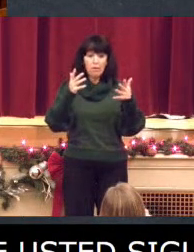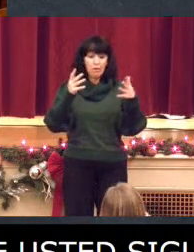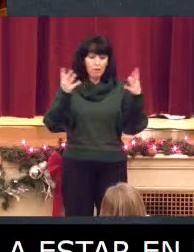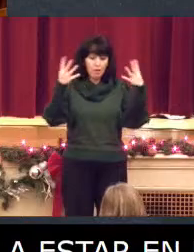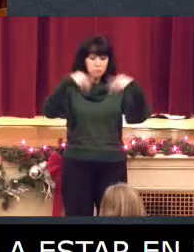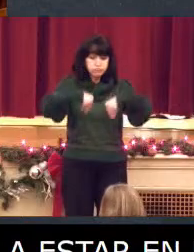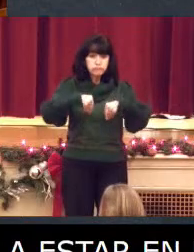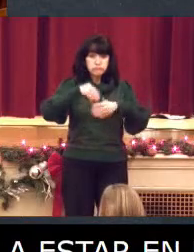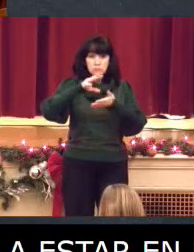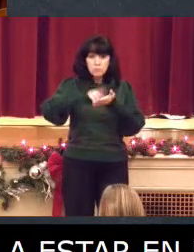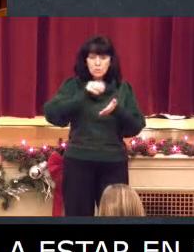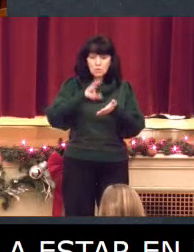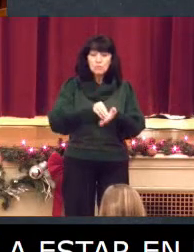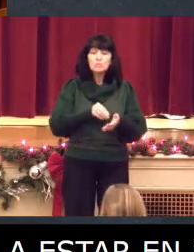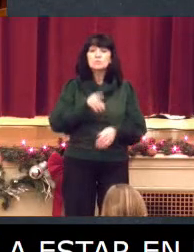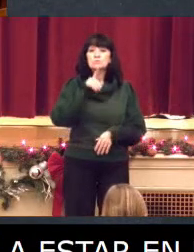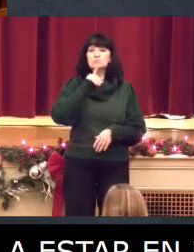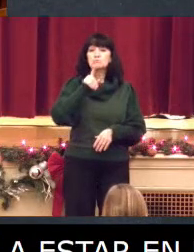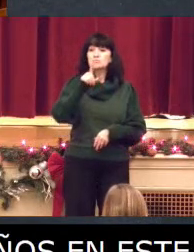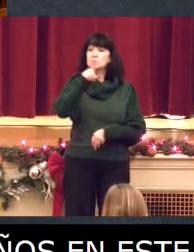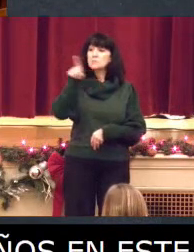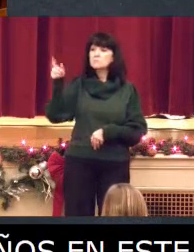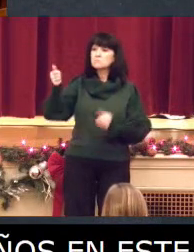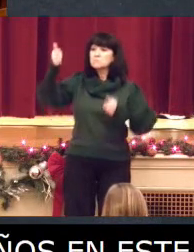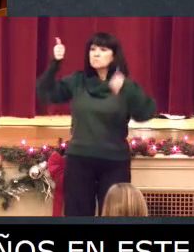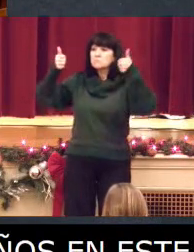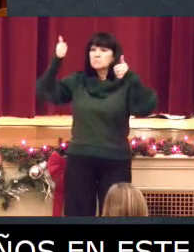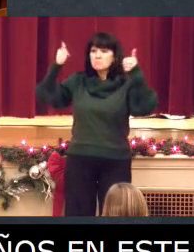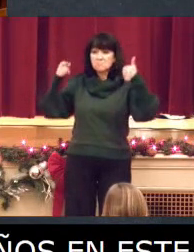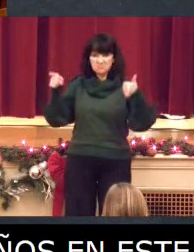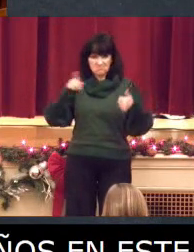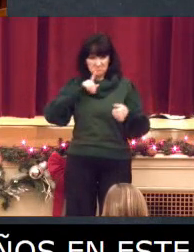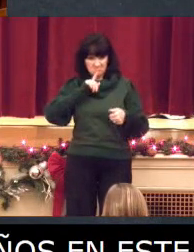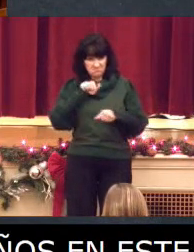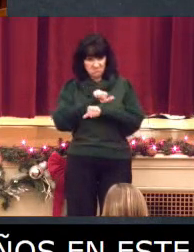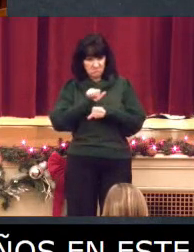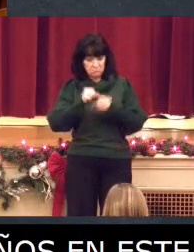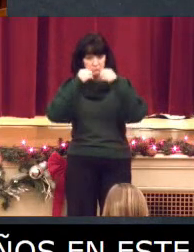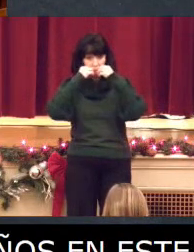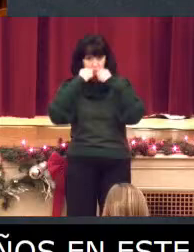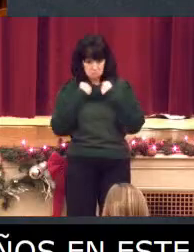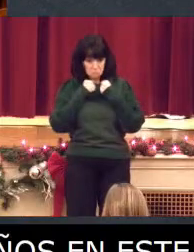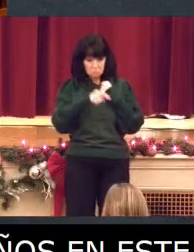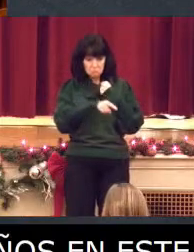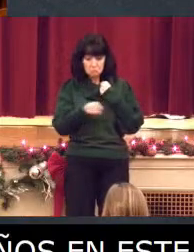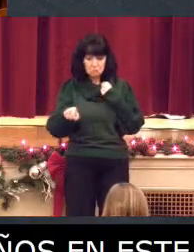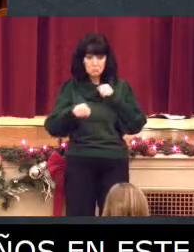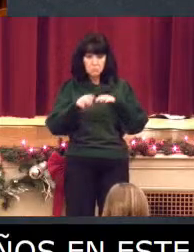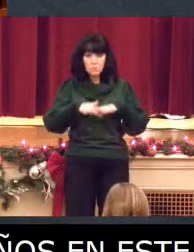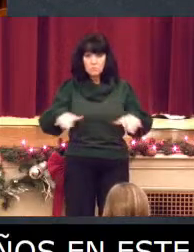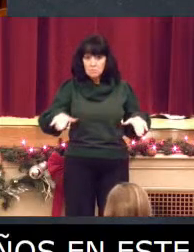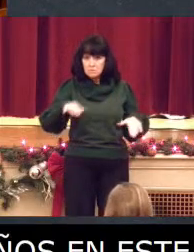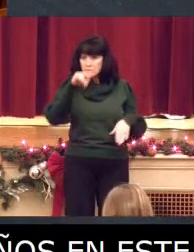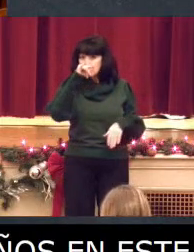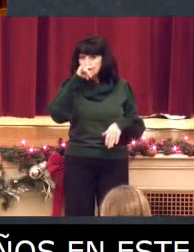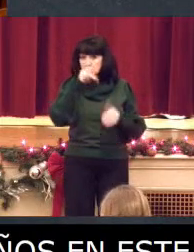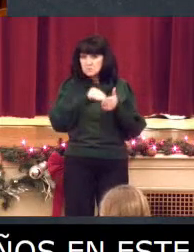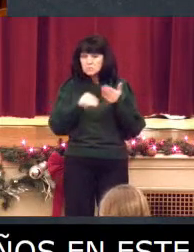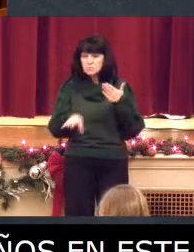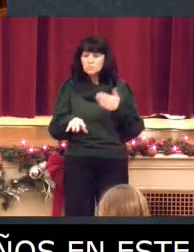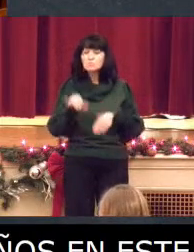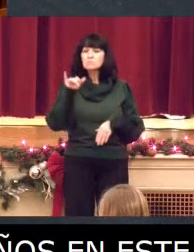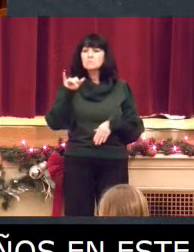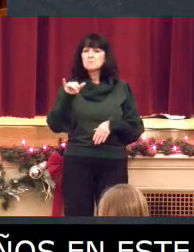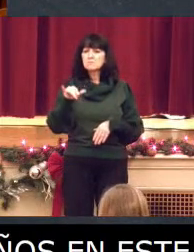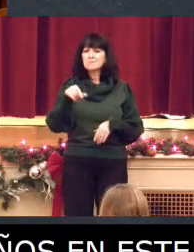point? Because from what I see from Harlan Elementary, it's a hands-on school, but at the same time, they still need help.